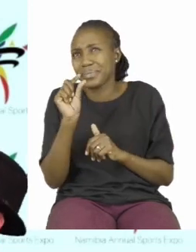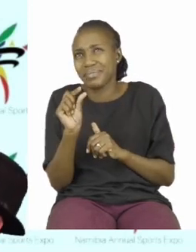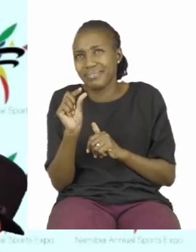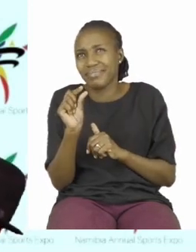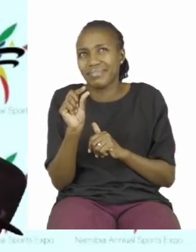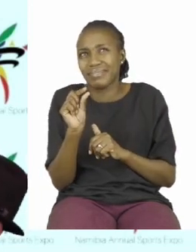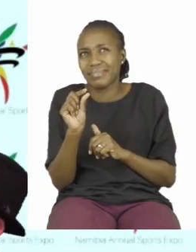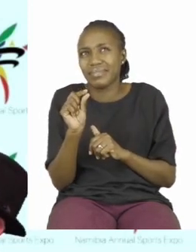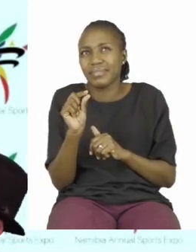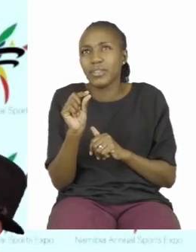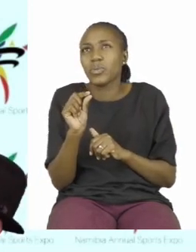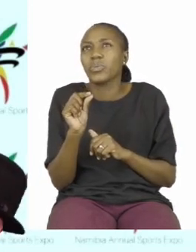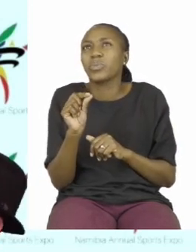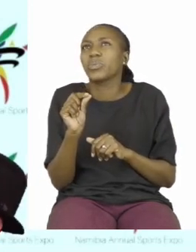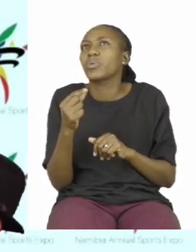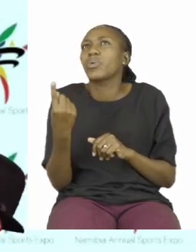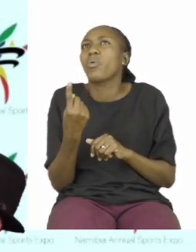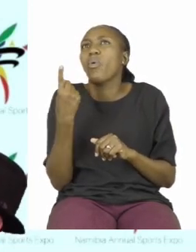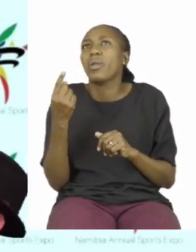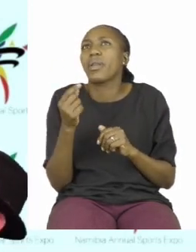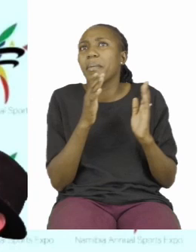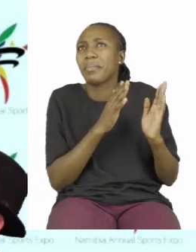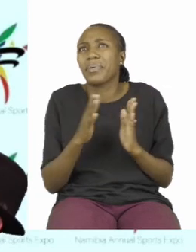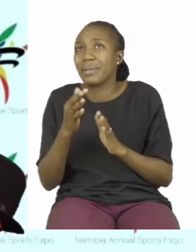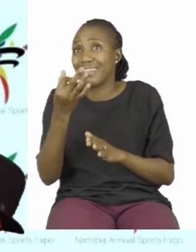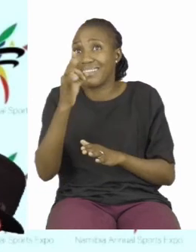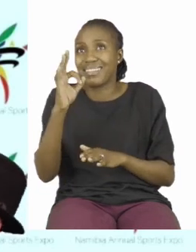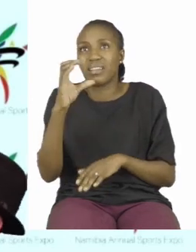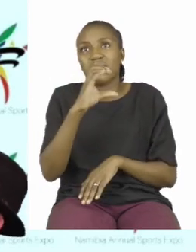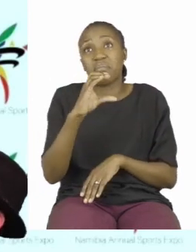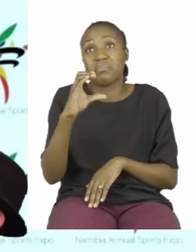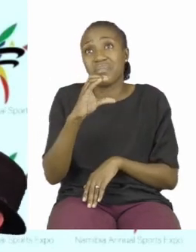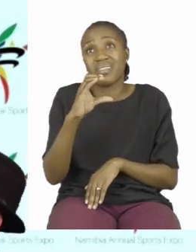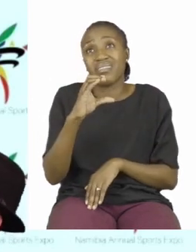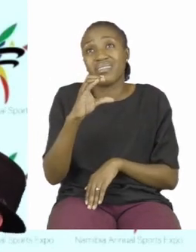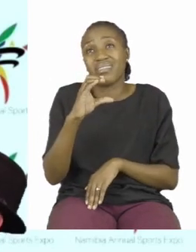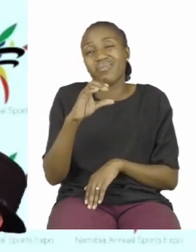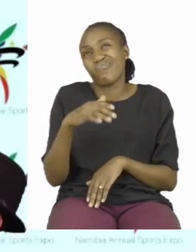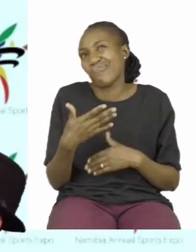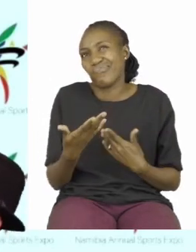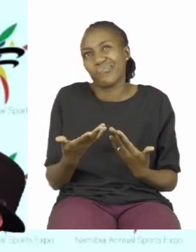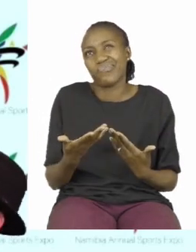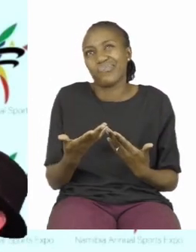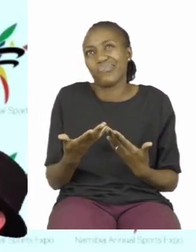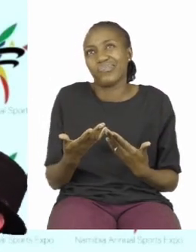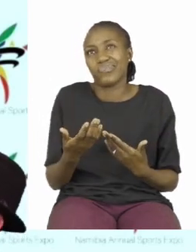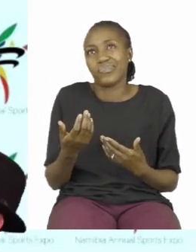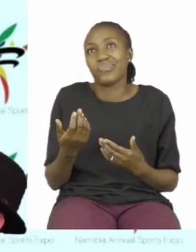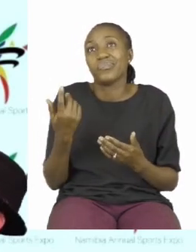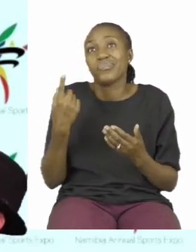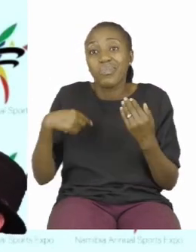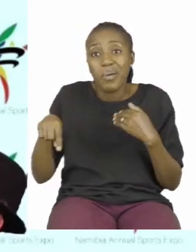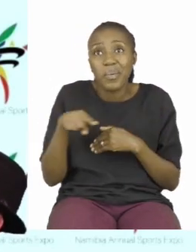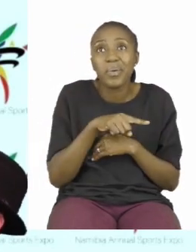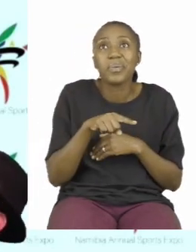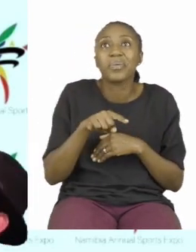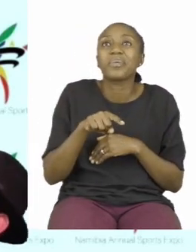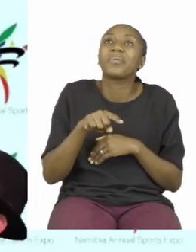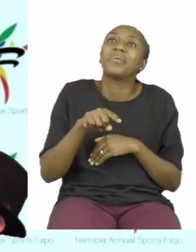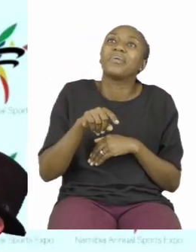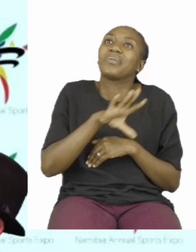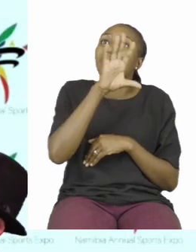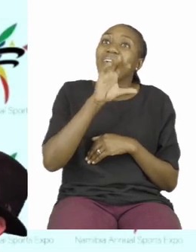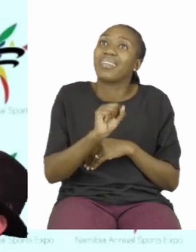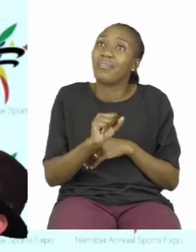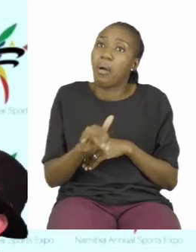9 months of preparations. We traveled to South Africa in COVID periods. Yes. To go and prepare the athletes, go to training camps,